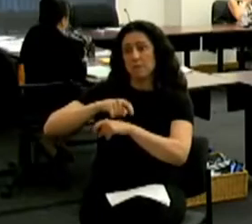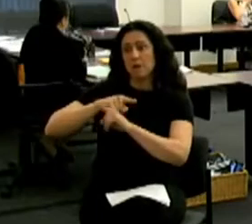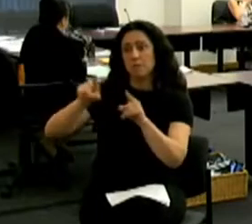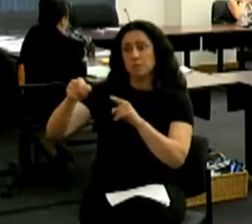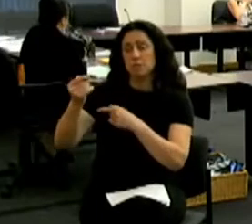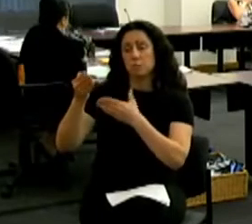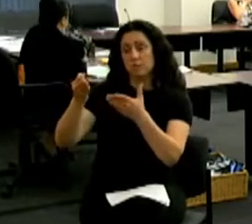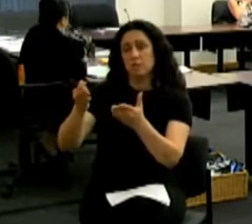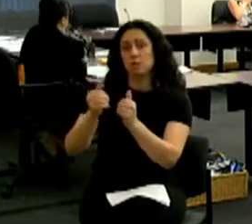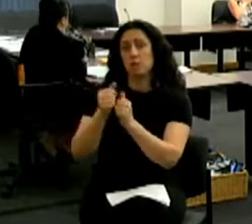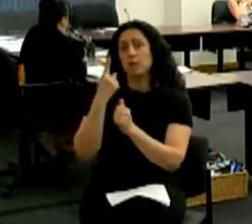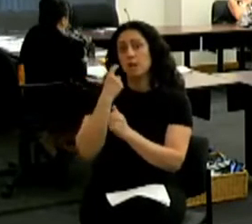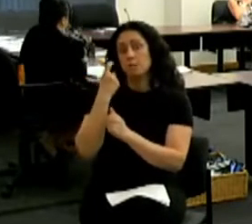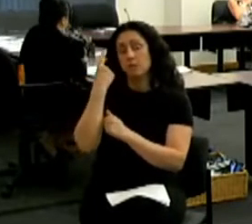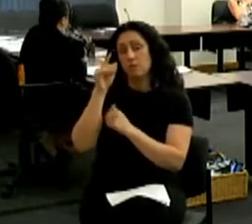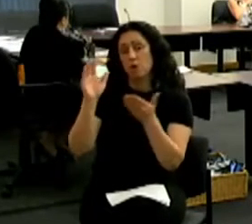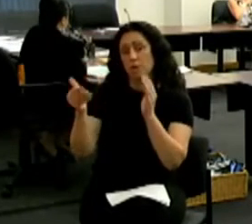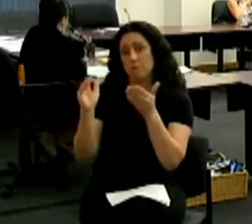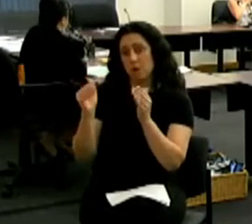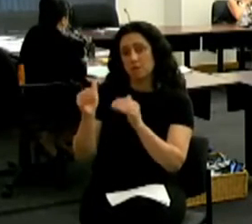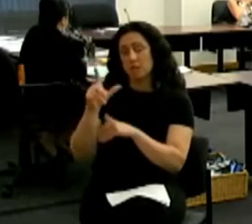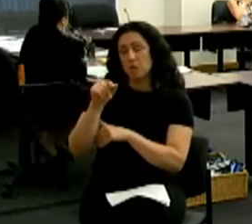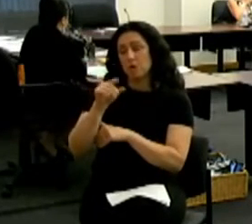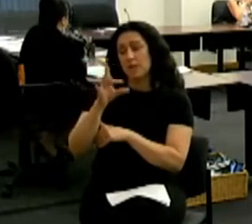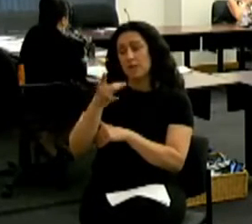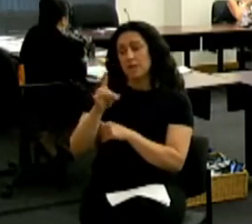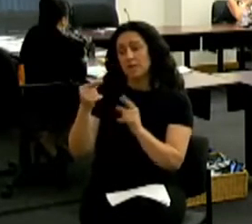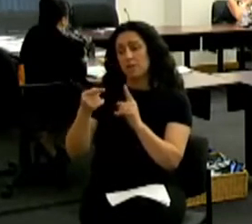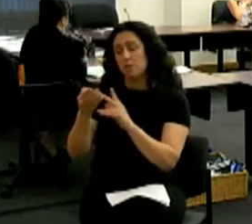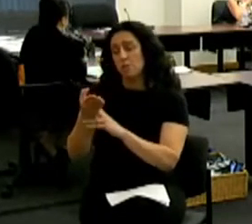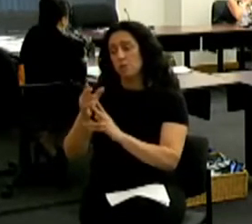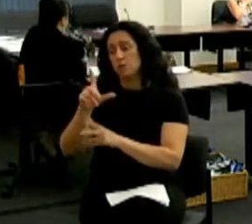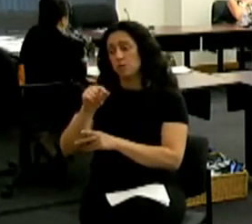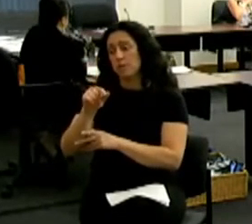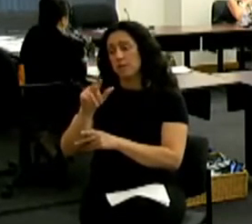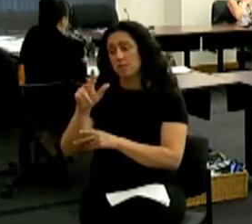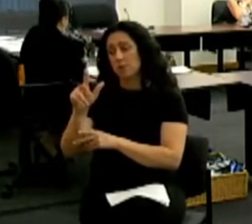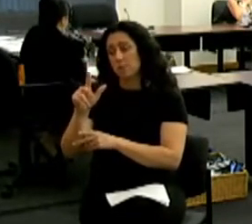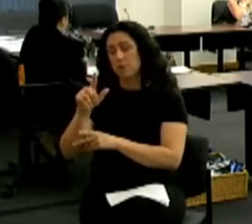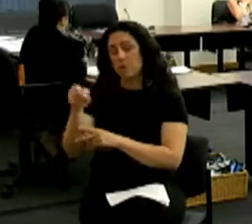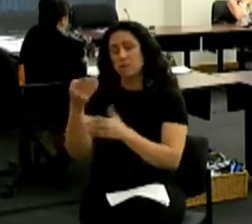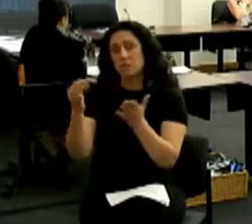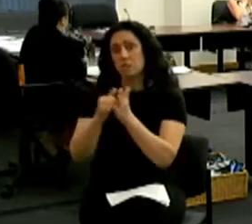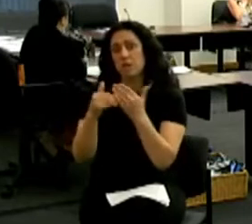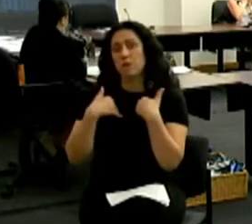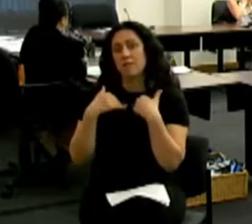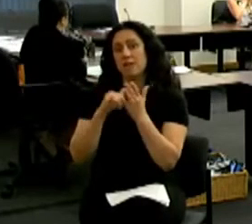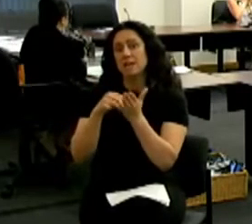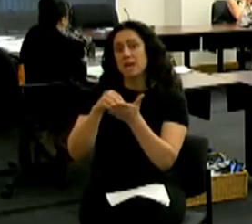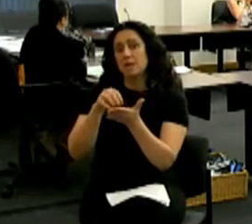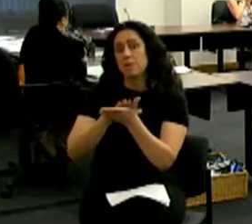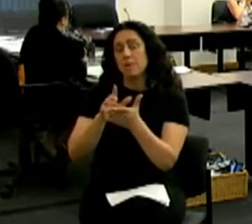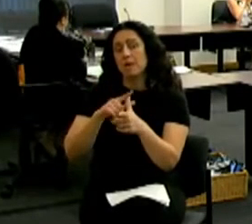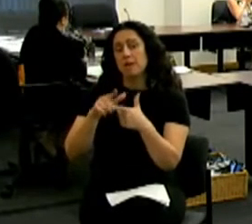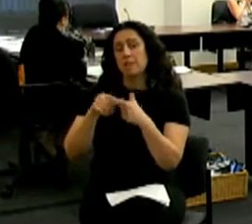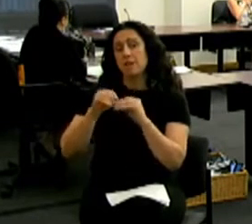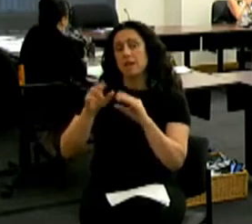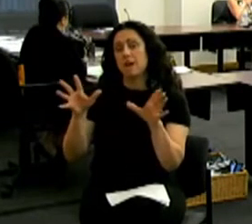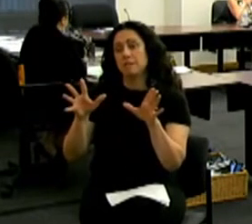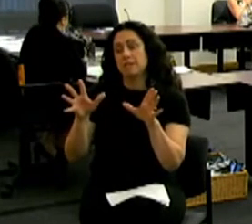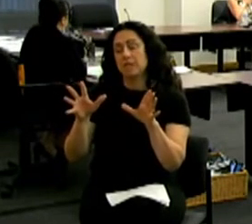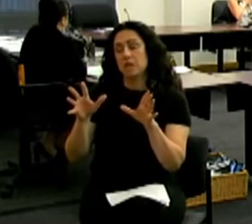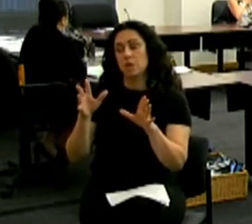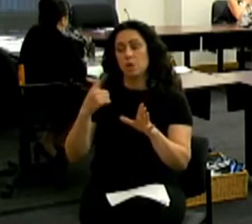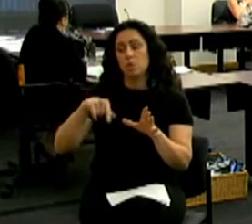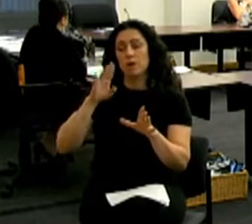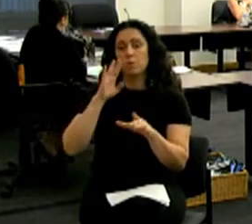but just to provide you with an update for comparison of 2018 through 2023, and just so you have that document. And then obviously Pat and I will work